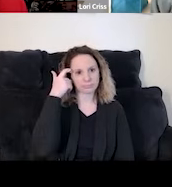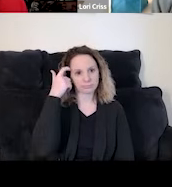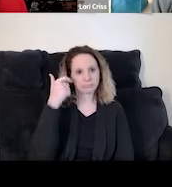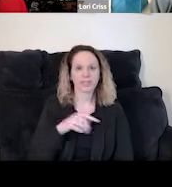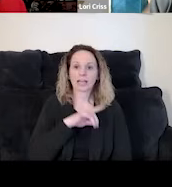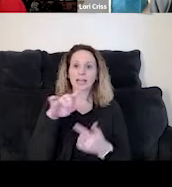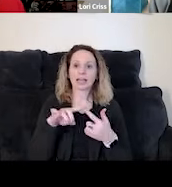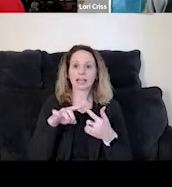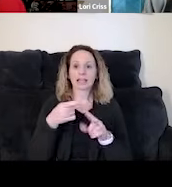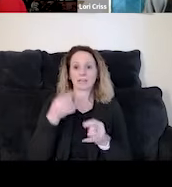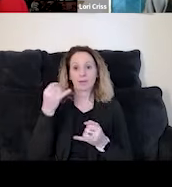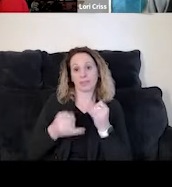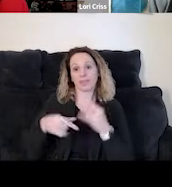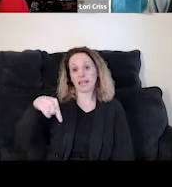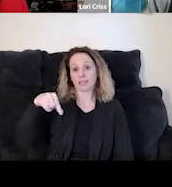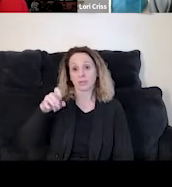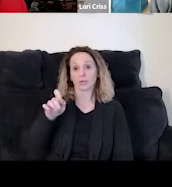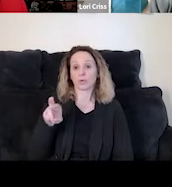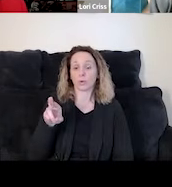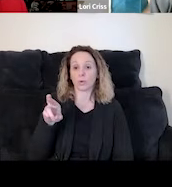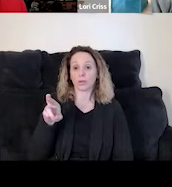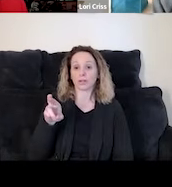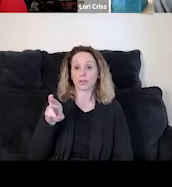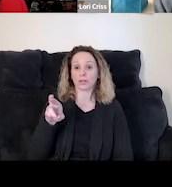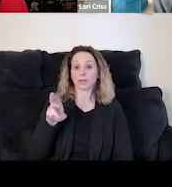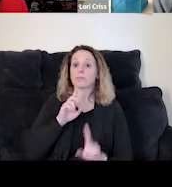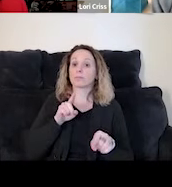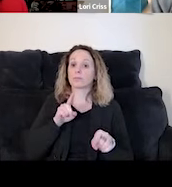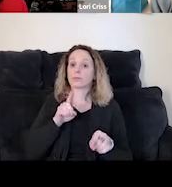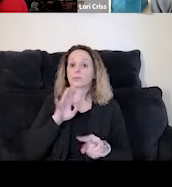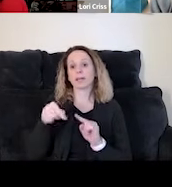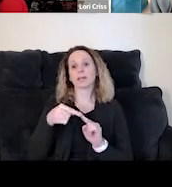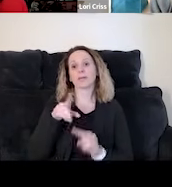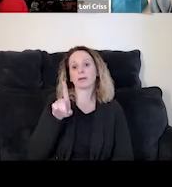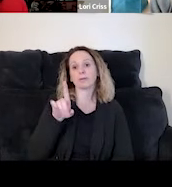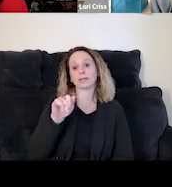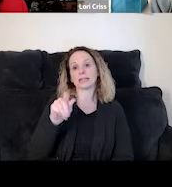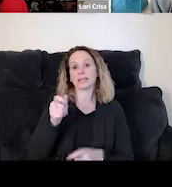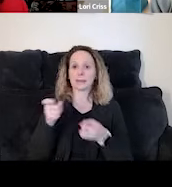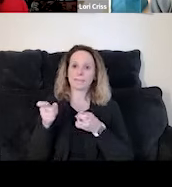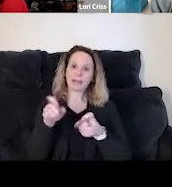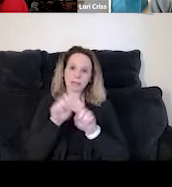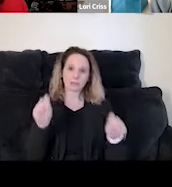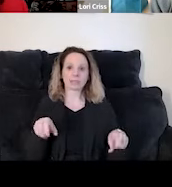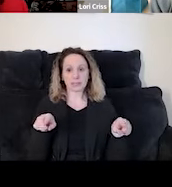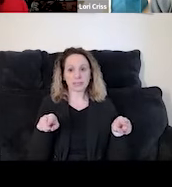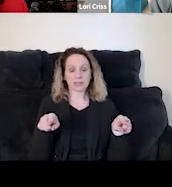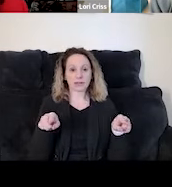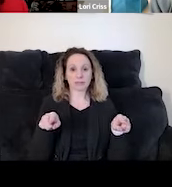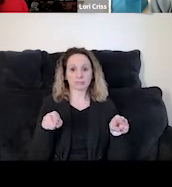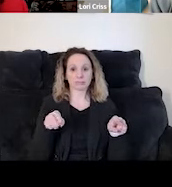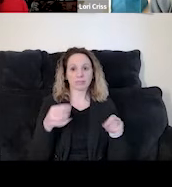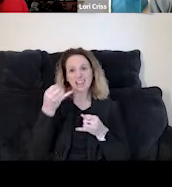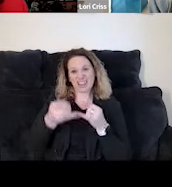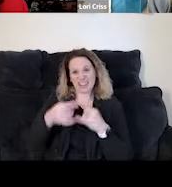And then from the last quarter's report, we talked a little bit about the data management system, and that came about last